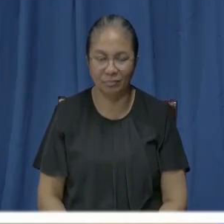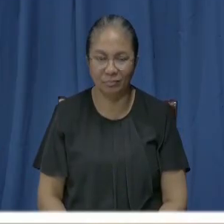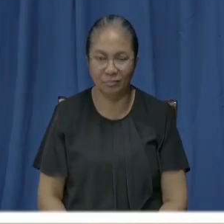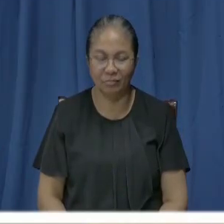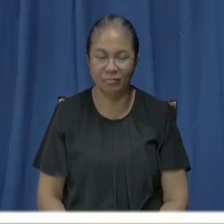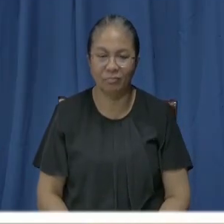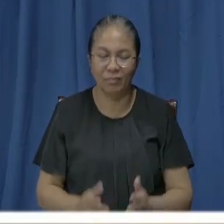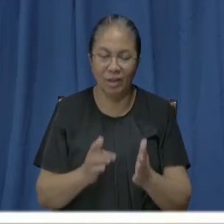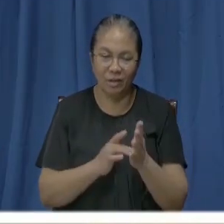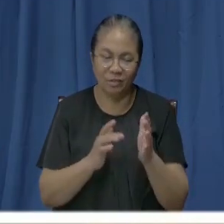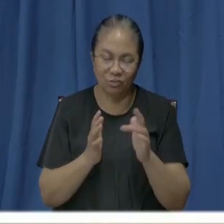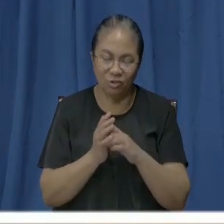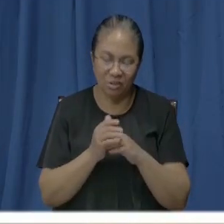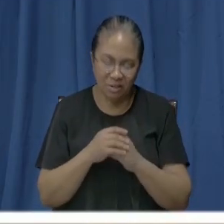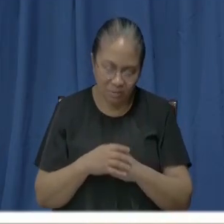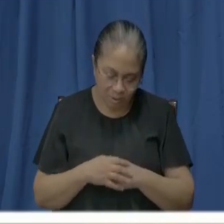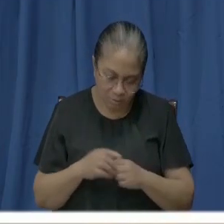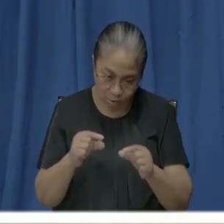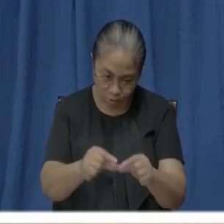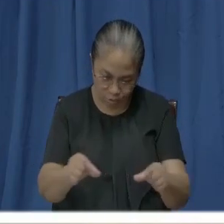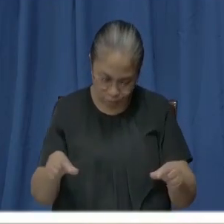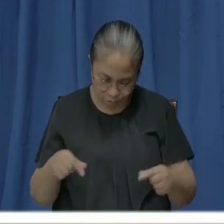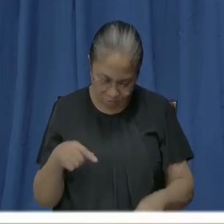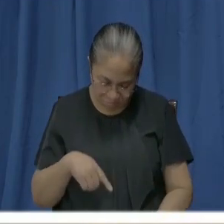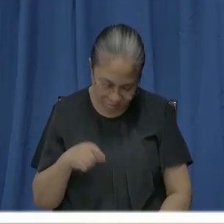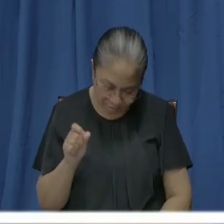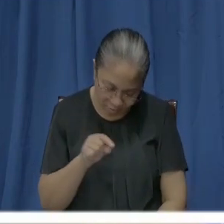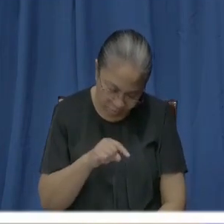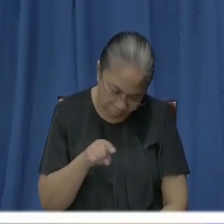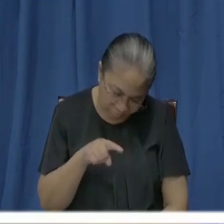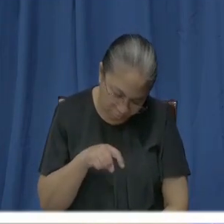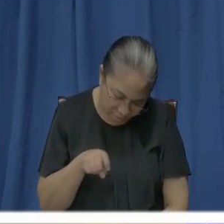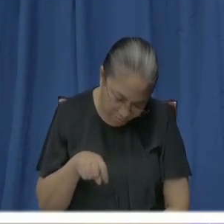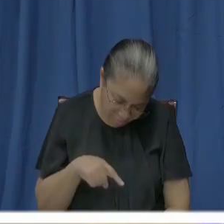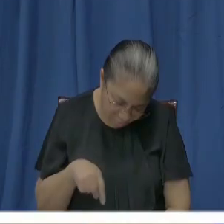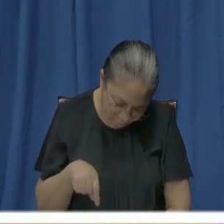Jesus bent down and started writing on the ground with his finger.